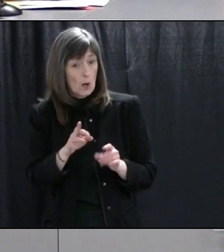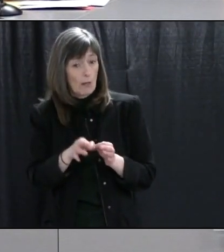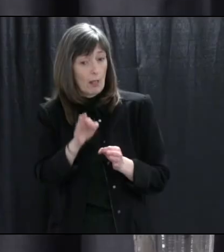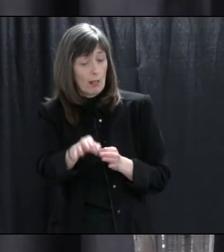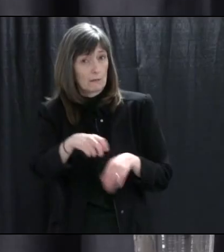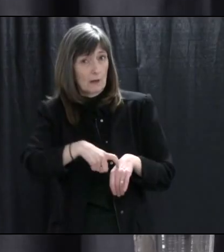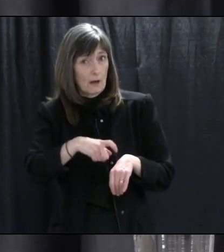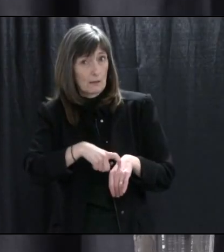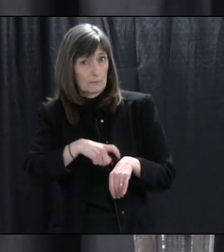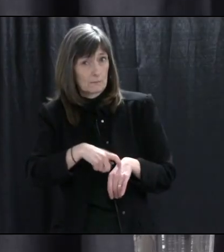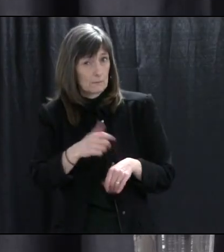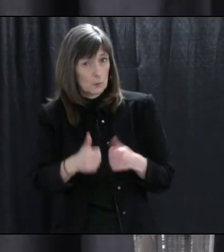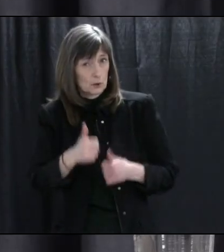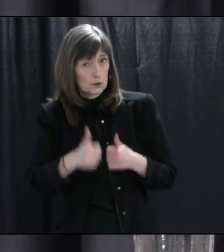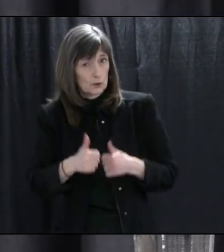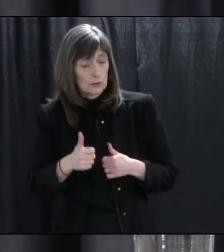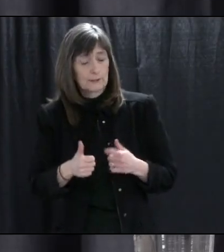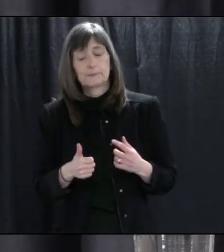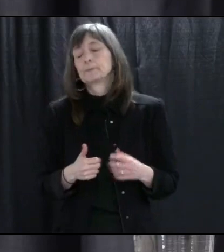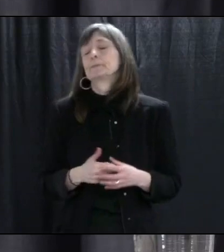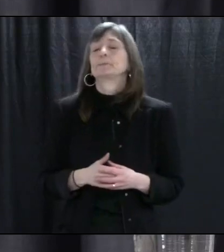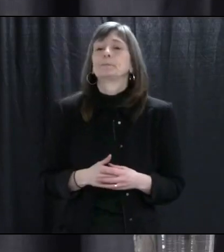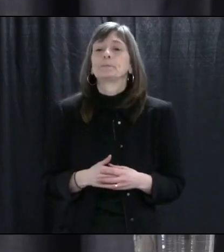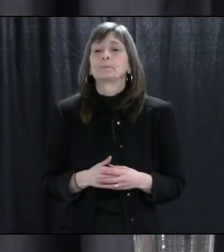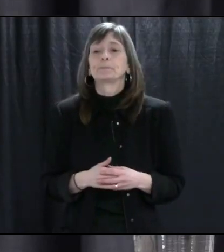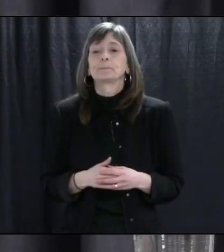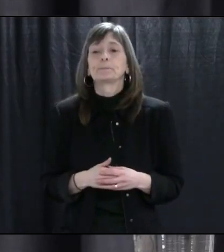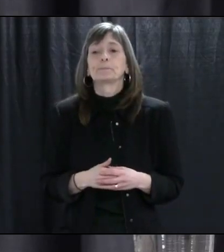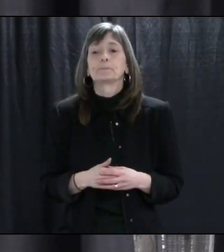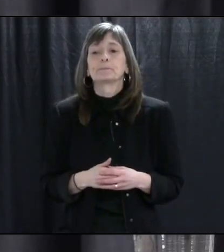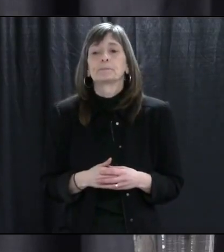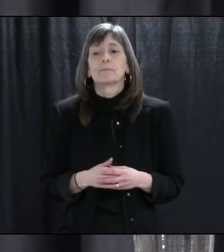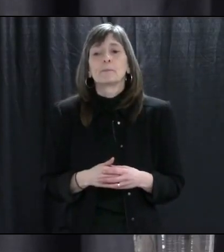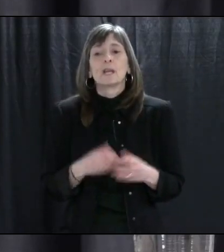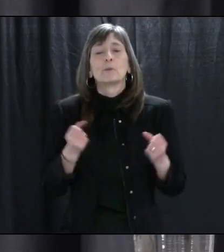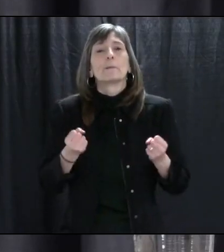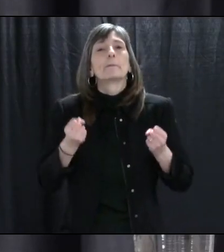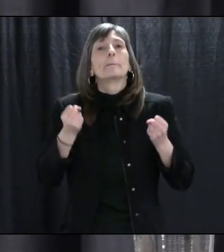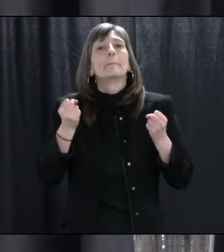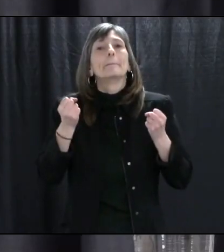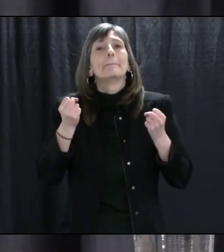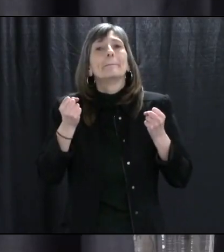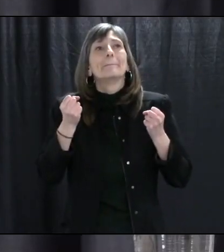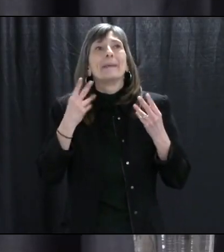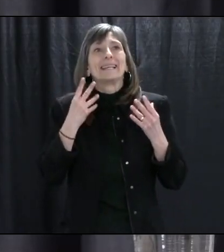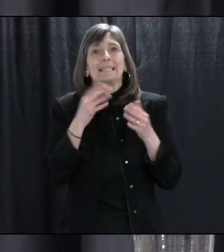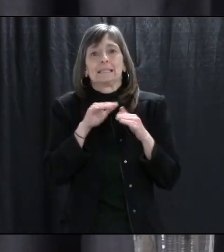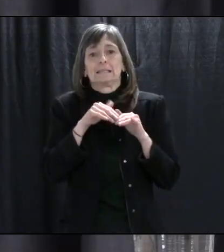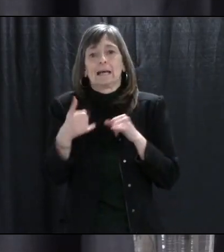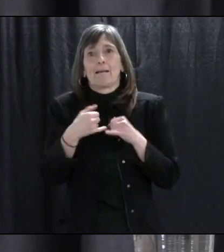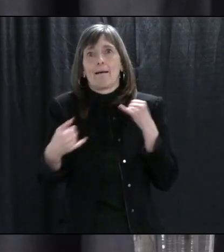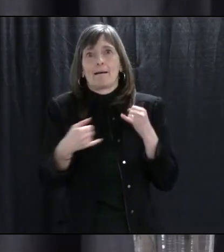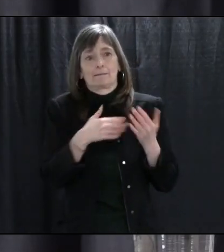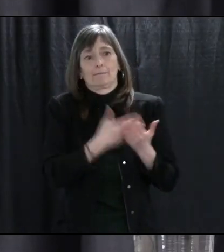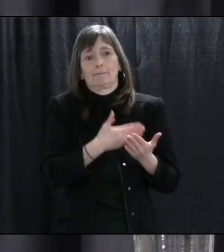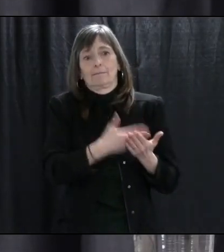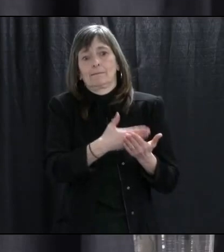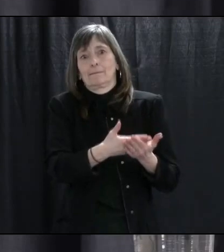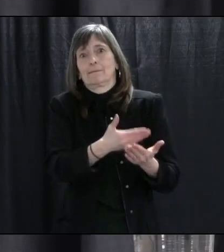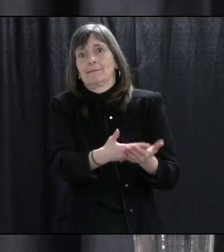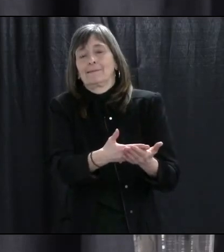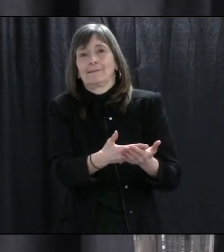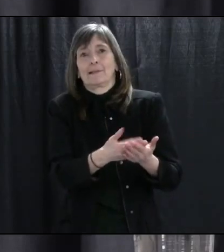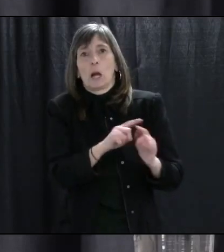the challenges is we have a lot of delivery dates that have actually just not been met because of